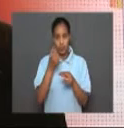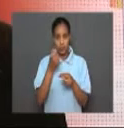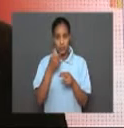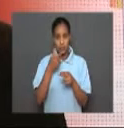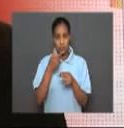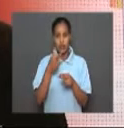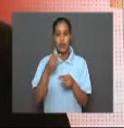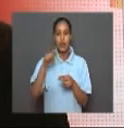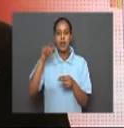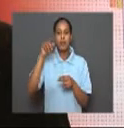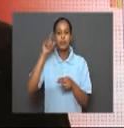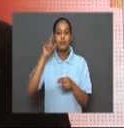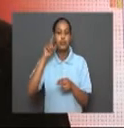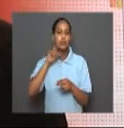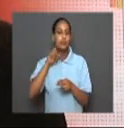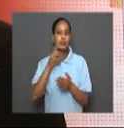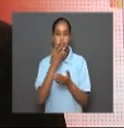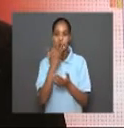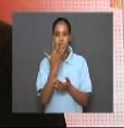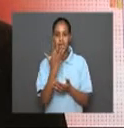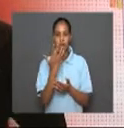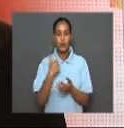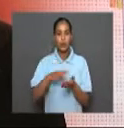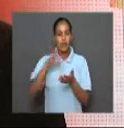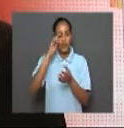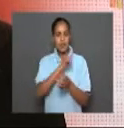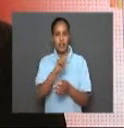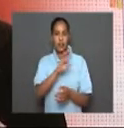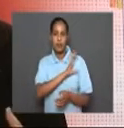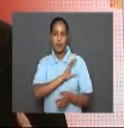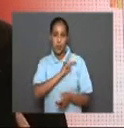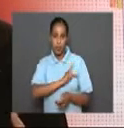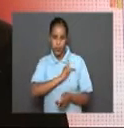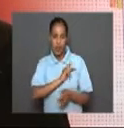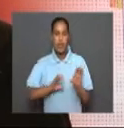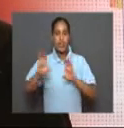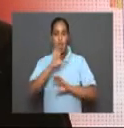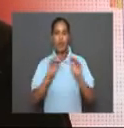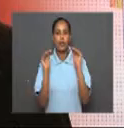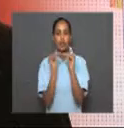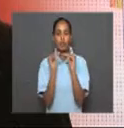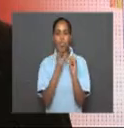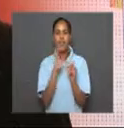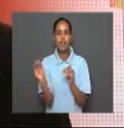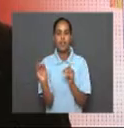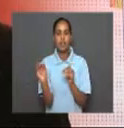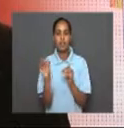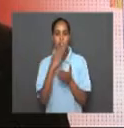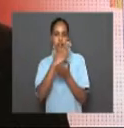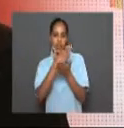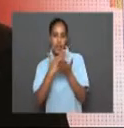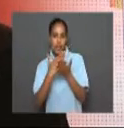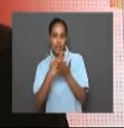known as Perspex. We learned their properties, their chemical equations, and